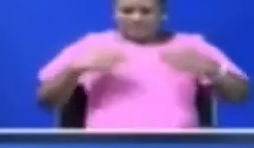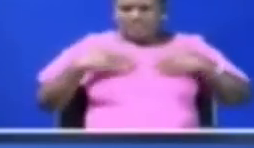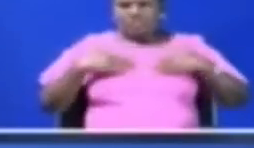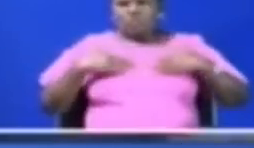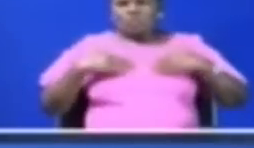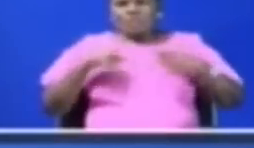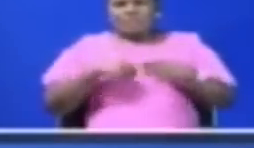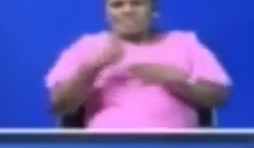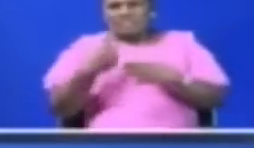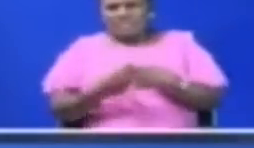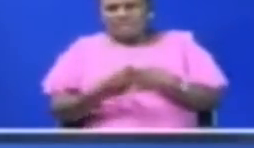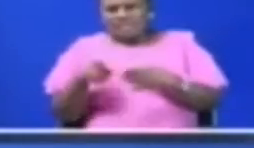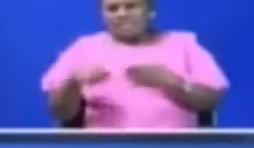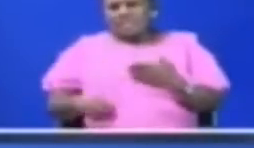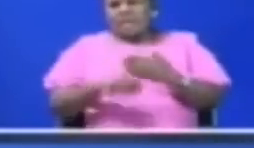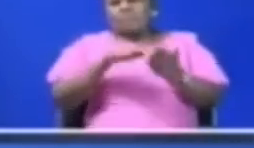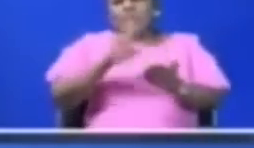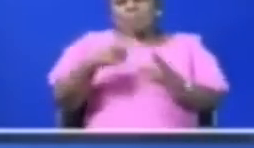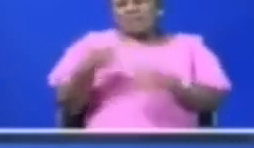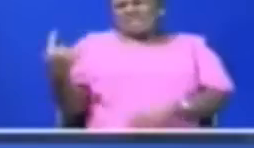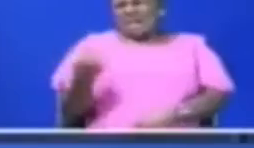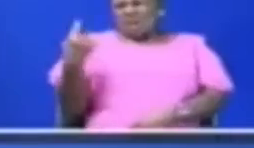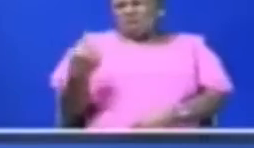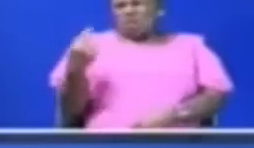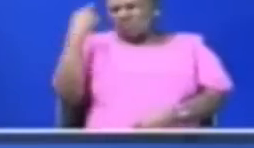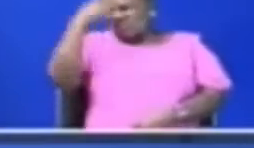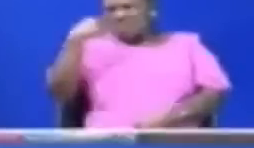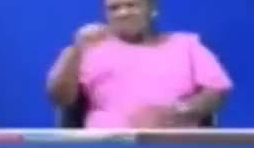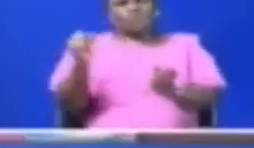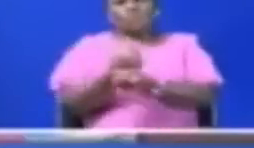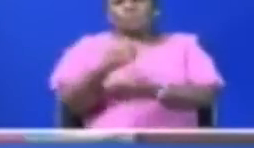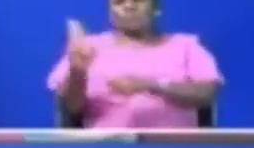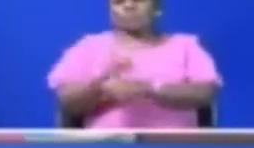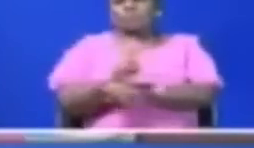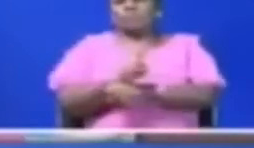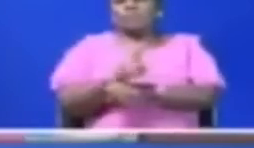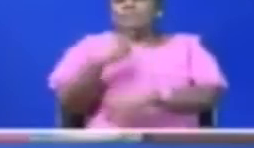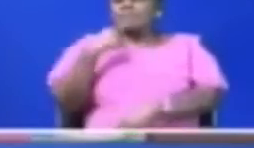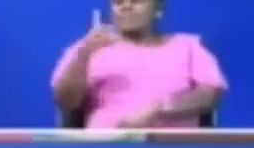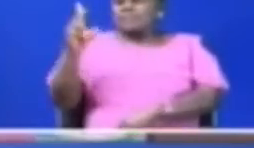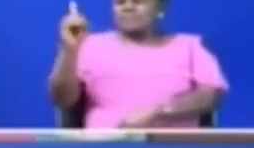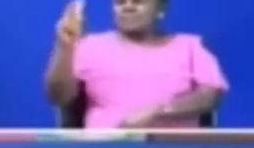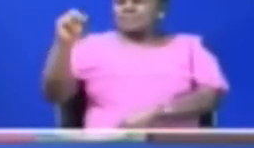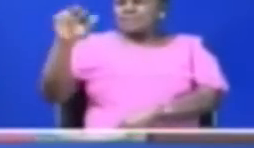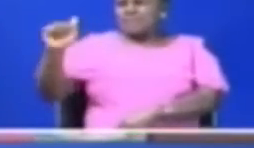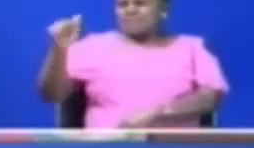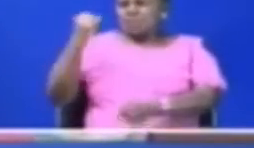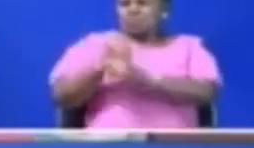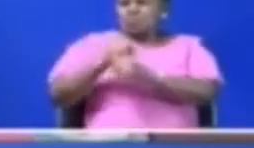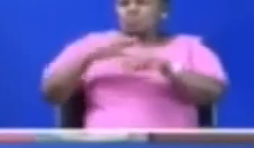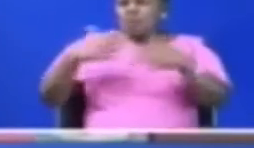attributes, then this adds more weight, but on its own it cannot be used. Masharia says DNA tests can be